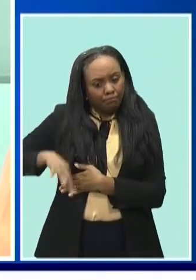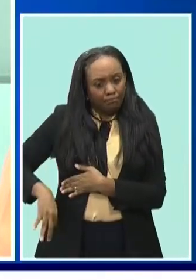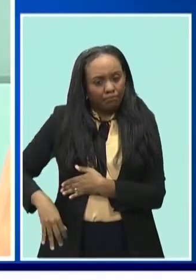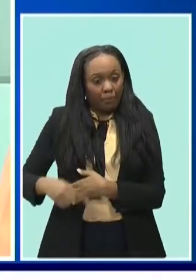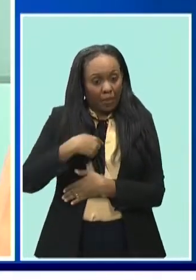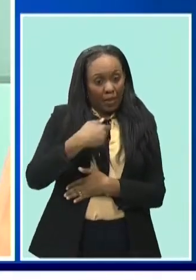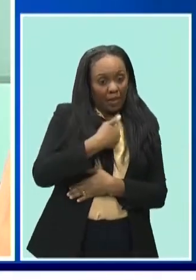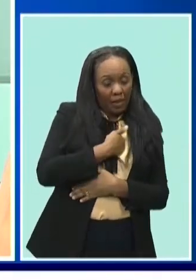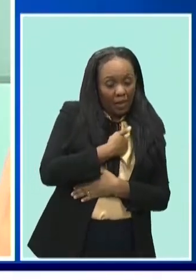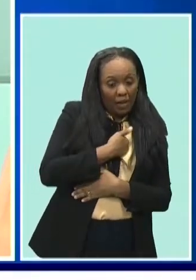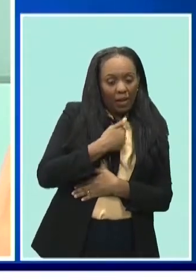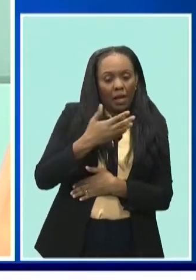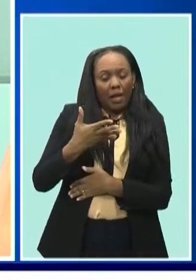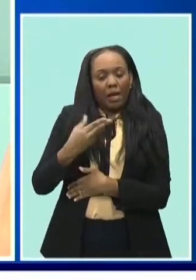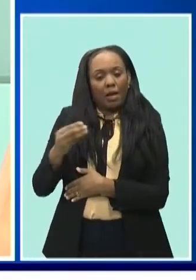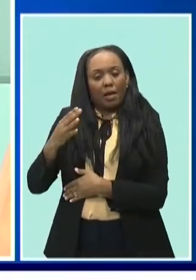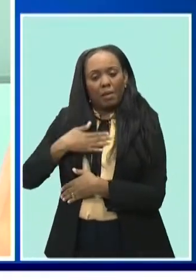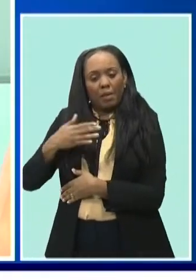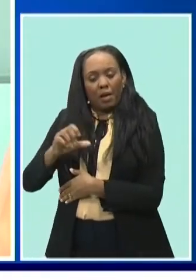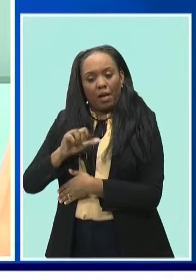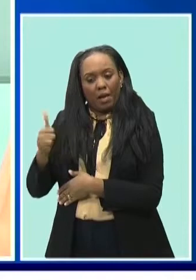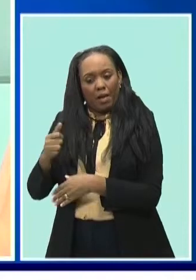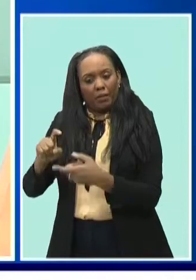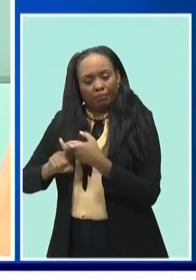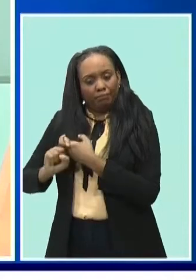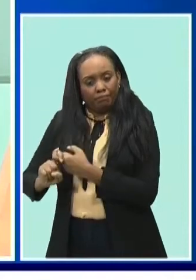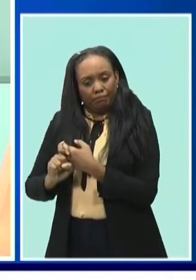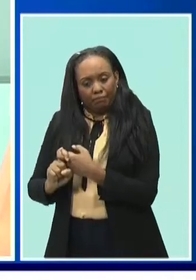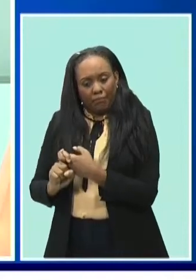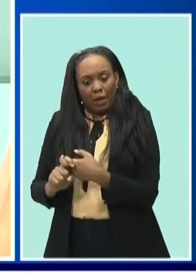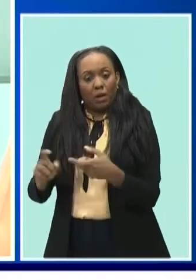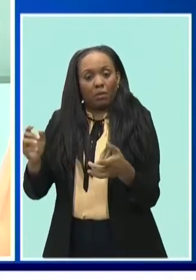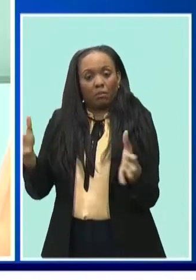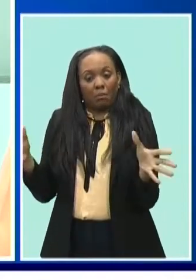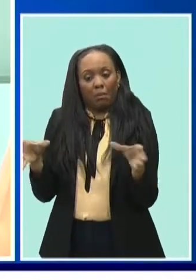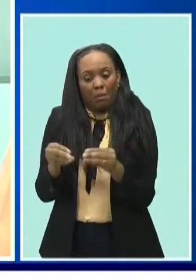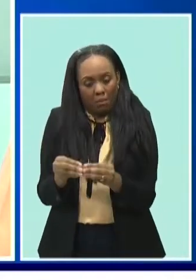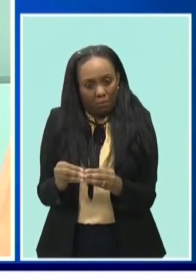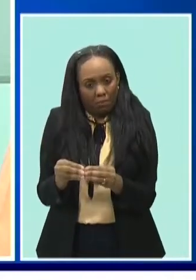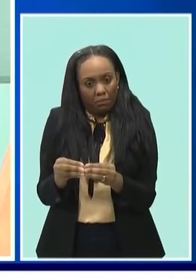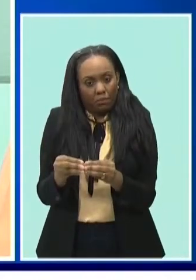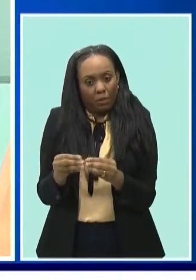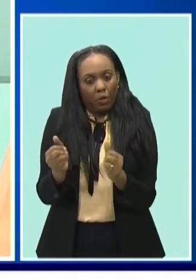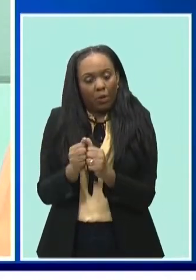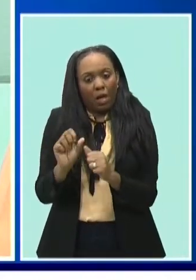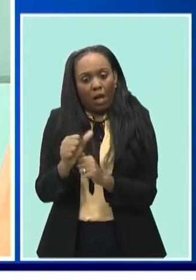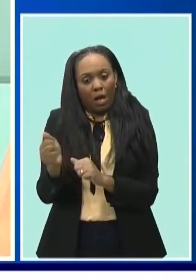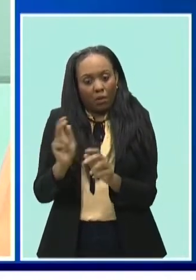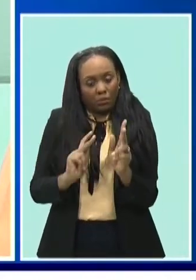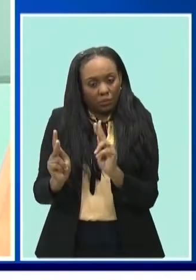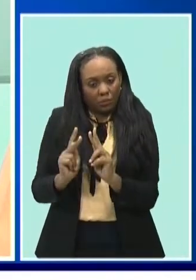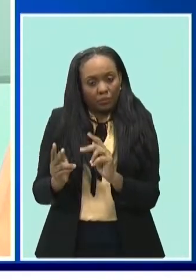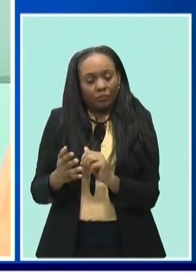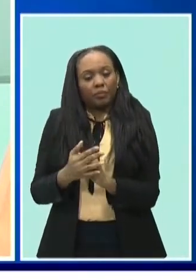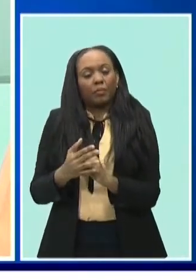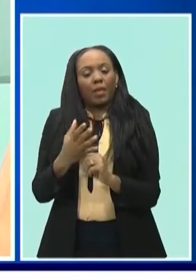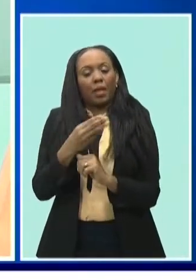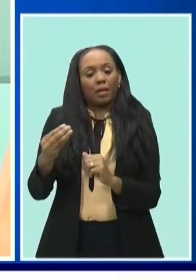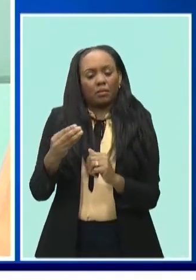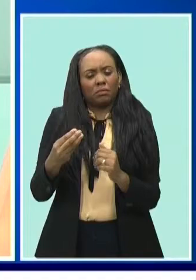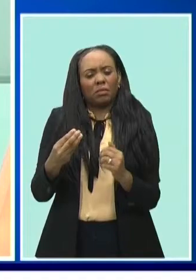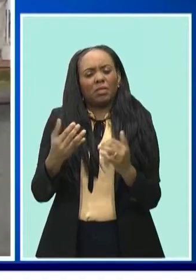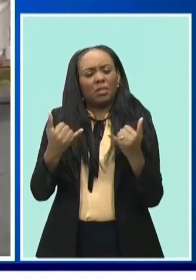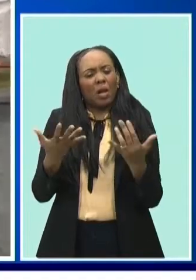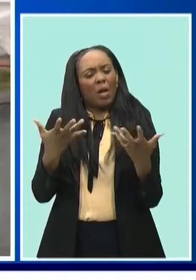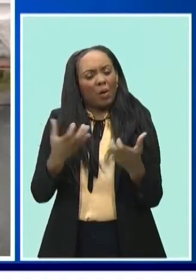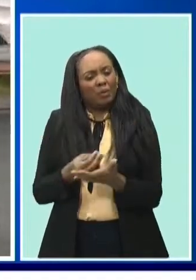colleague here, we got here as quickly as possible, met with the minister and Mr. Smith, and I think this is the part of me taking it to the next